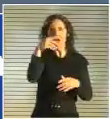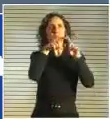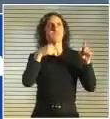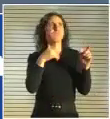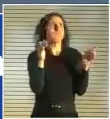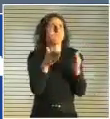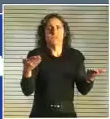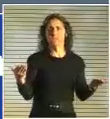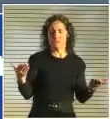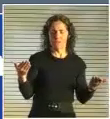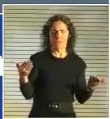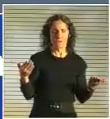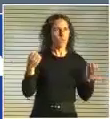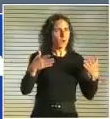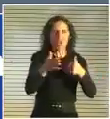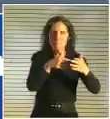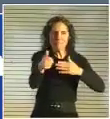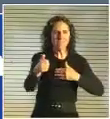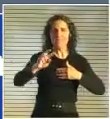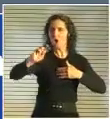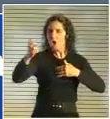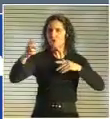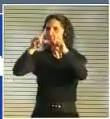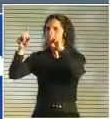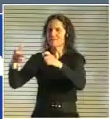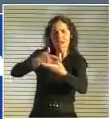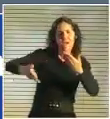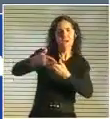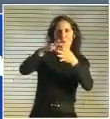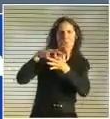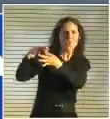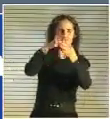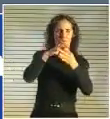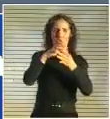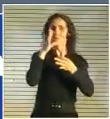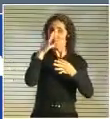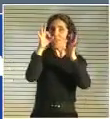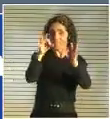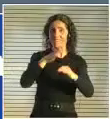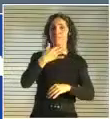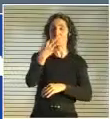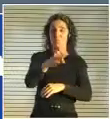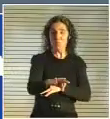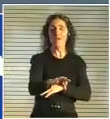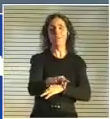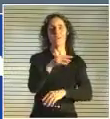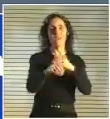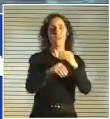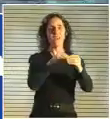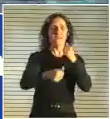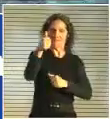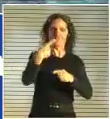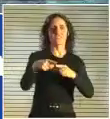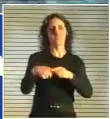go together and collaborate, because it is possible to really get even more things done when you enter into